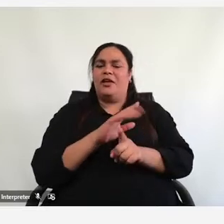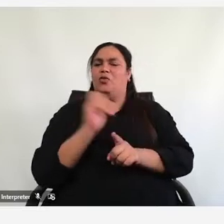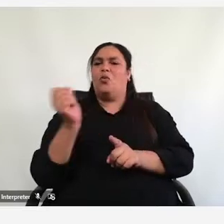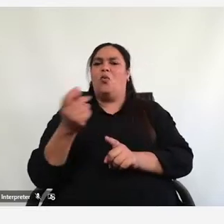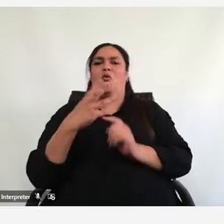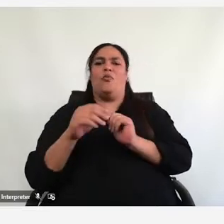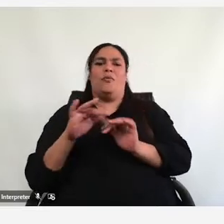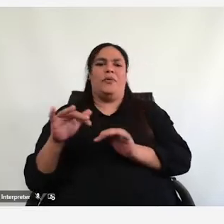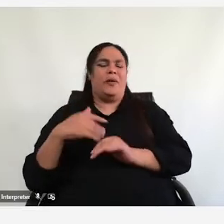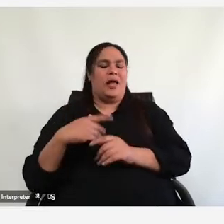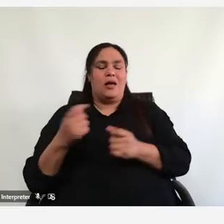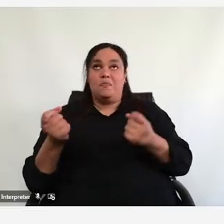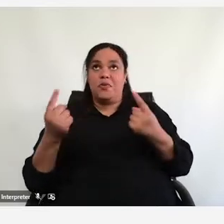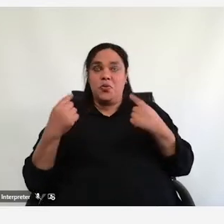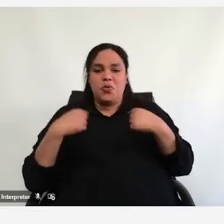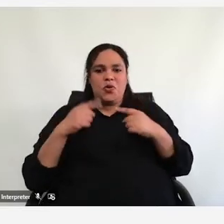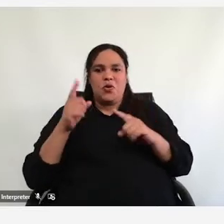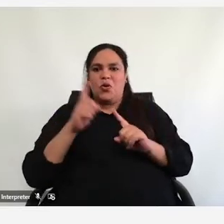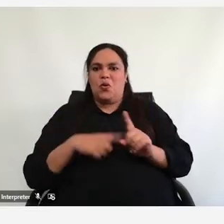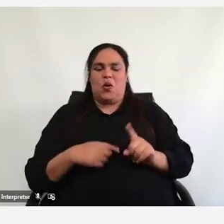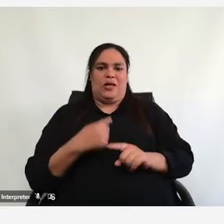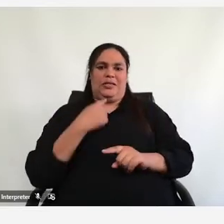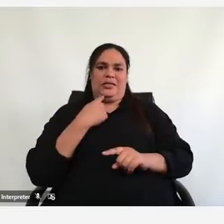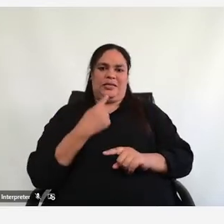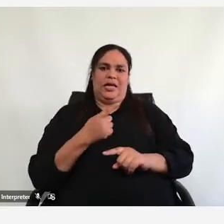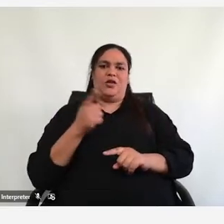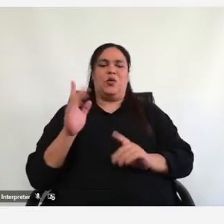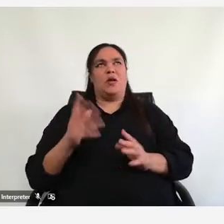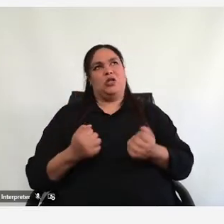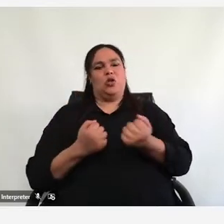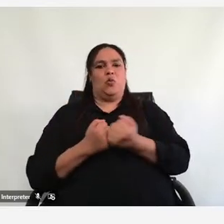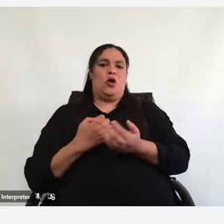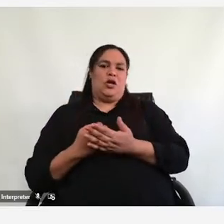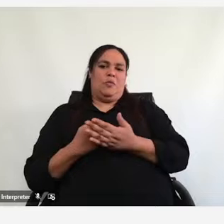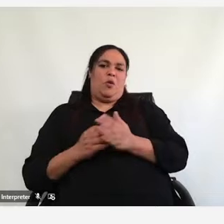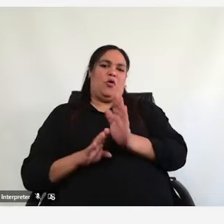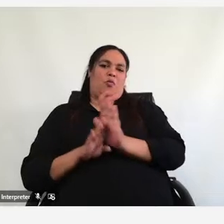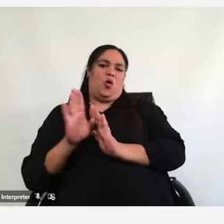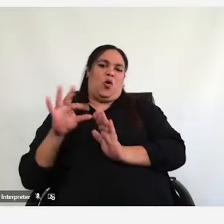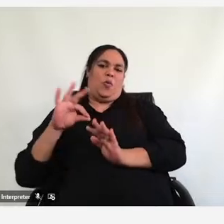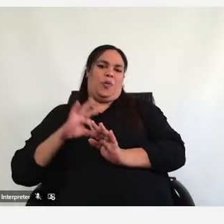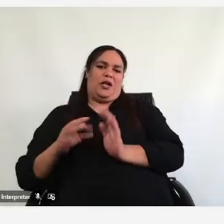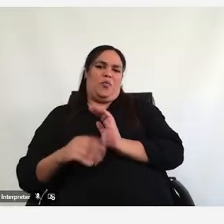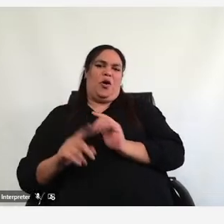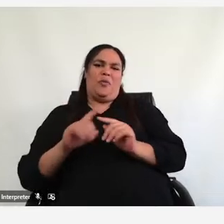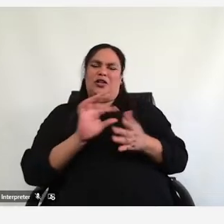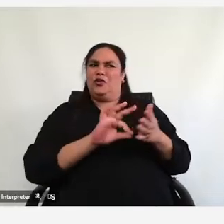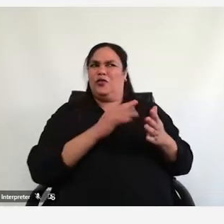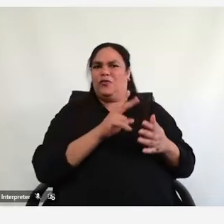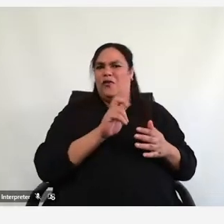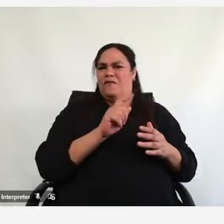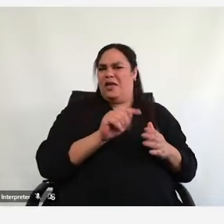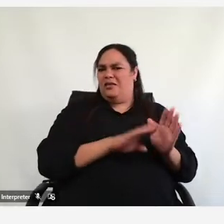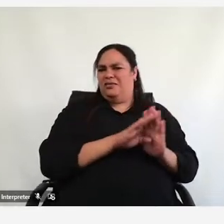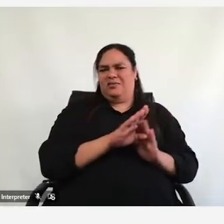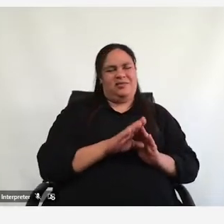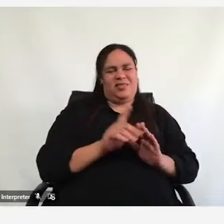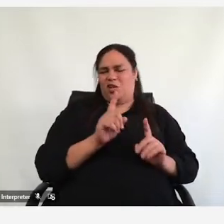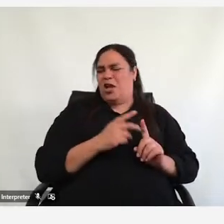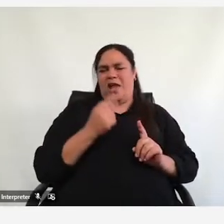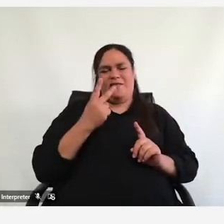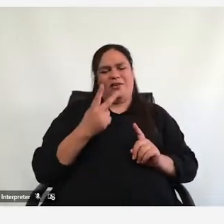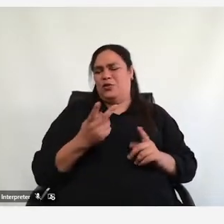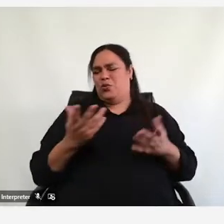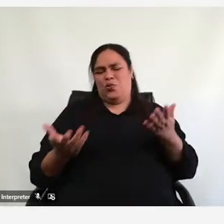Africa. I don't understand. You can't say that you only support economic progress that benefits the poor, but then you vote for VAT. You can't have the two in the